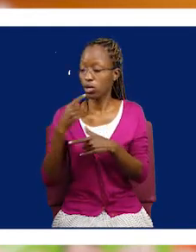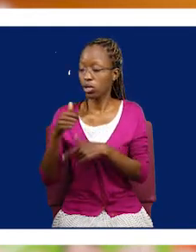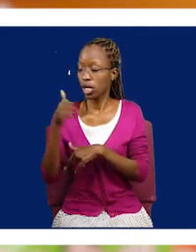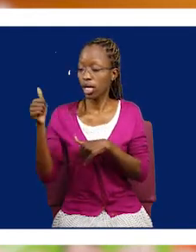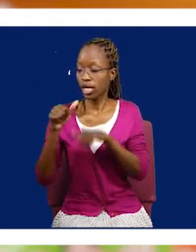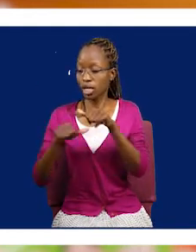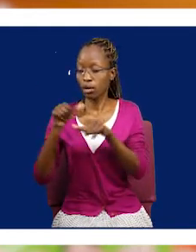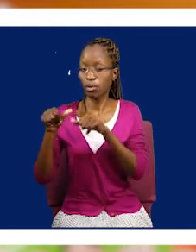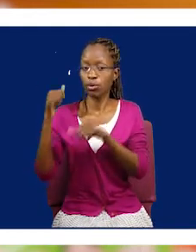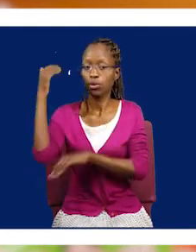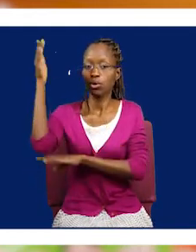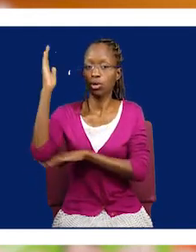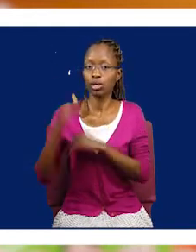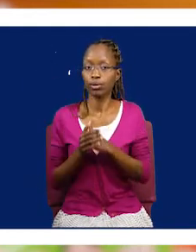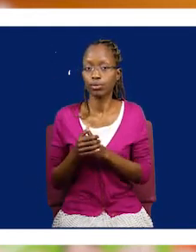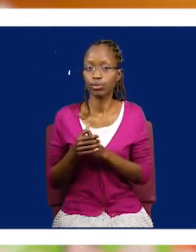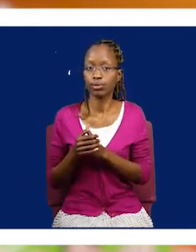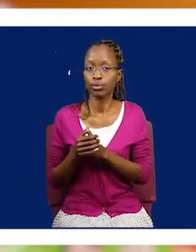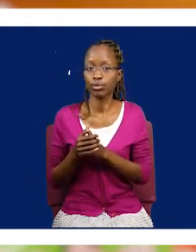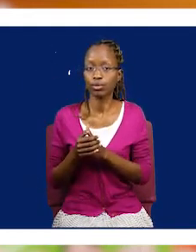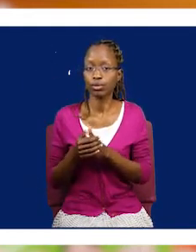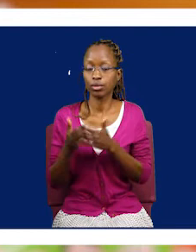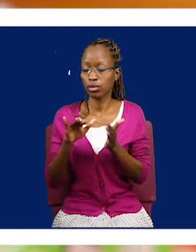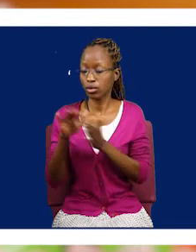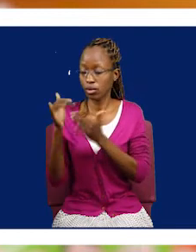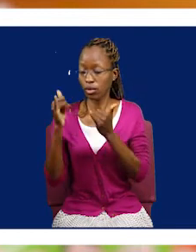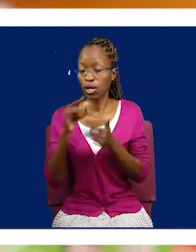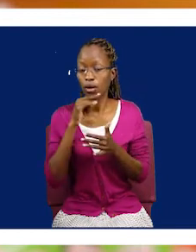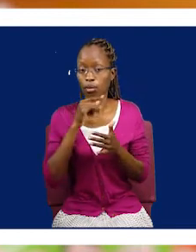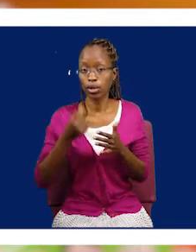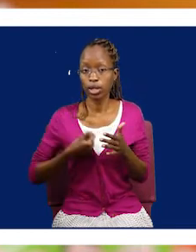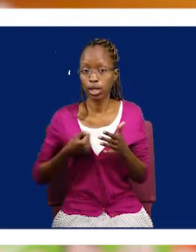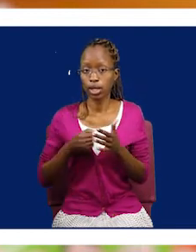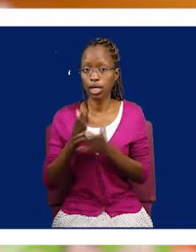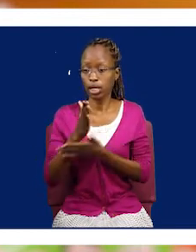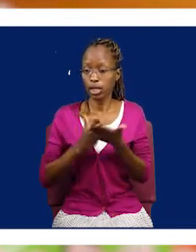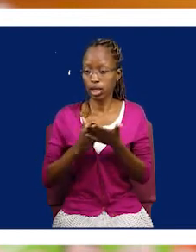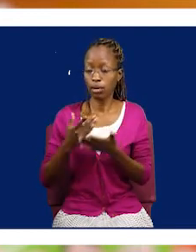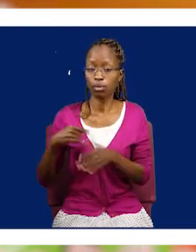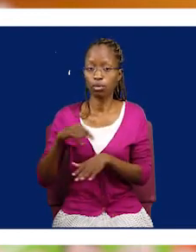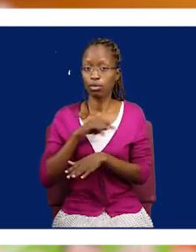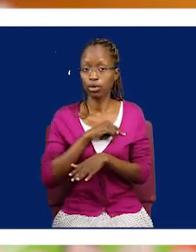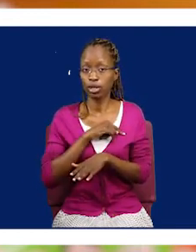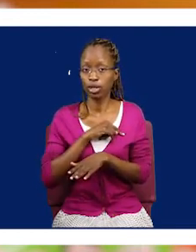others about God. Now, boys and girls, some of us